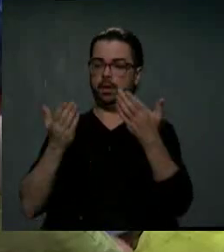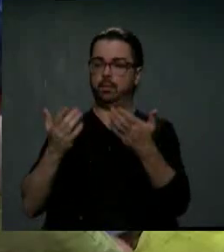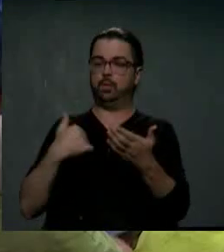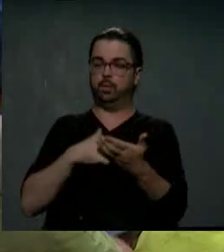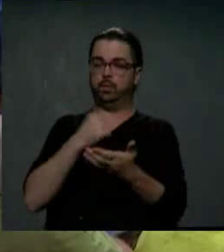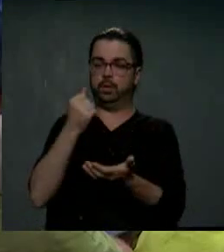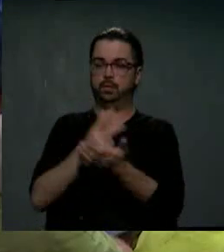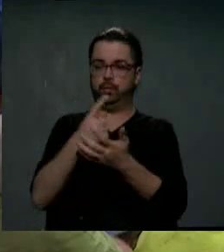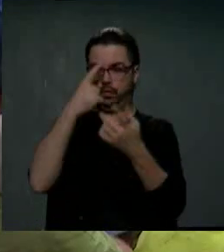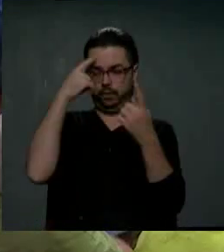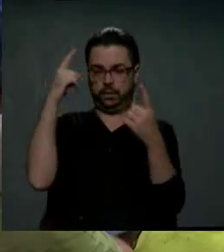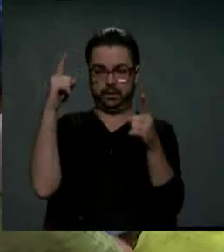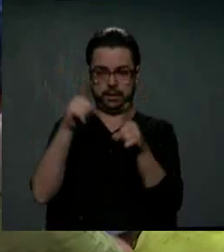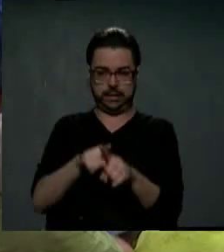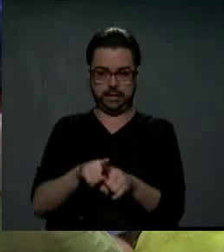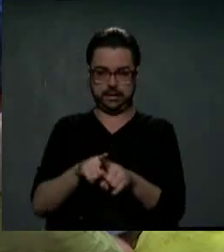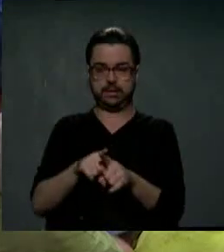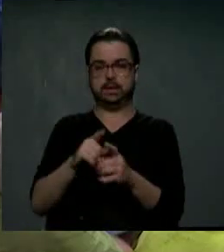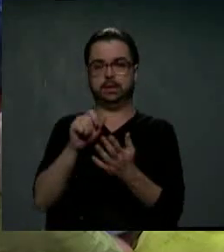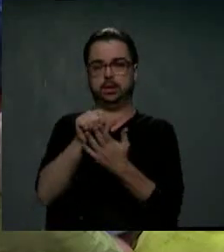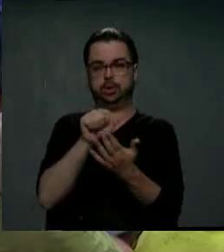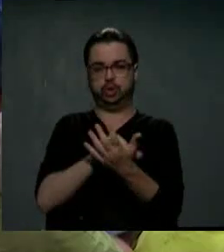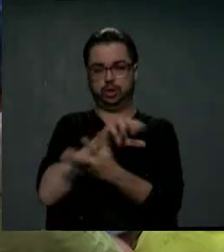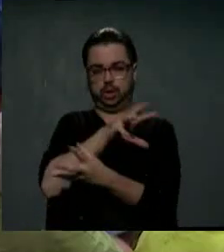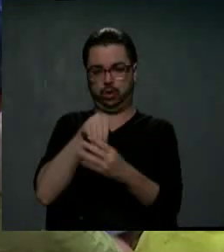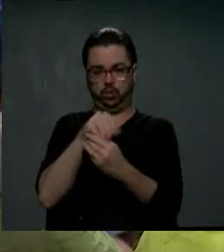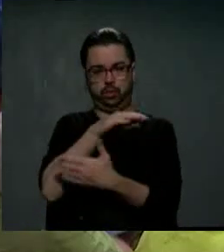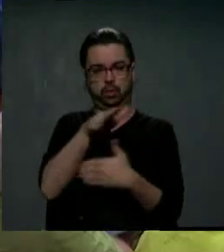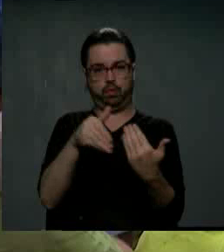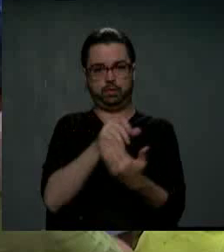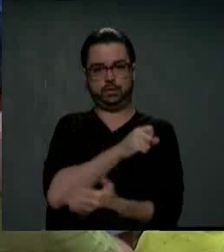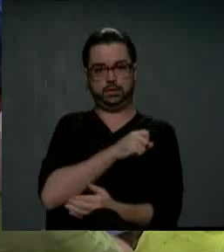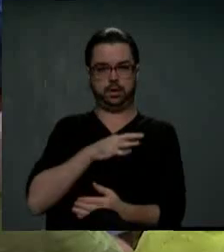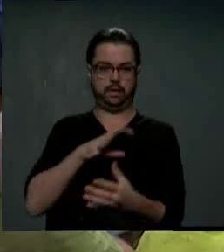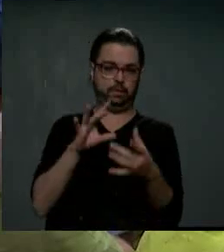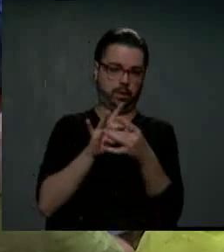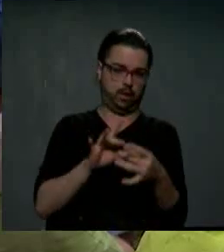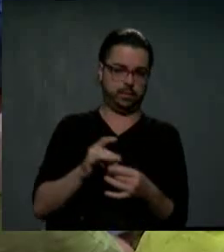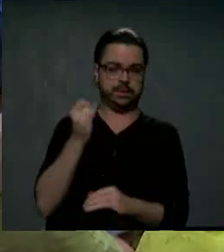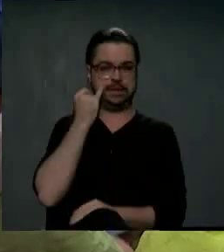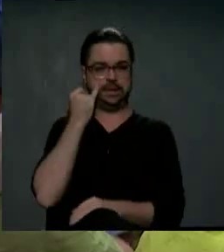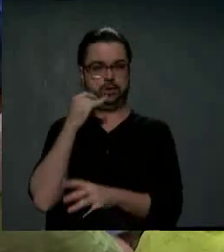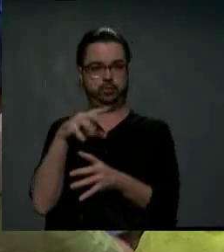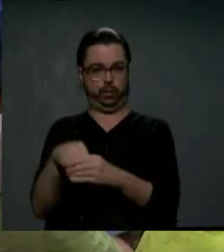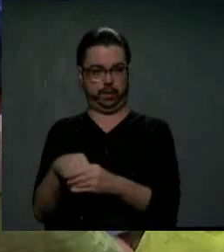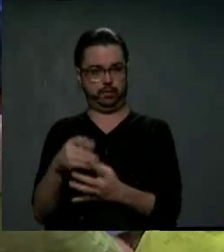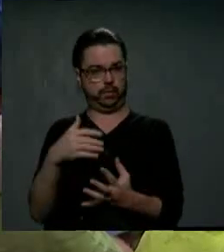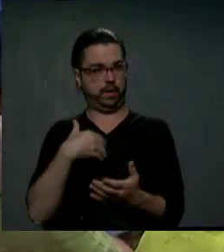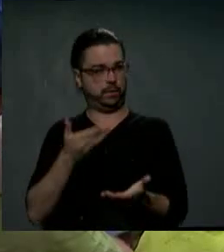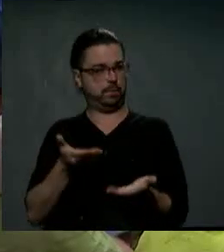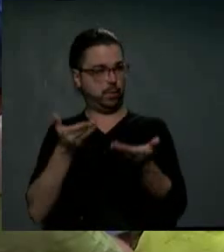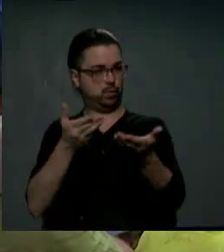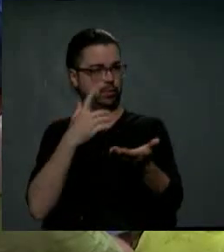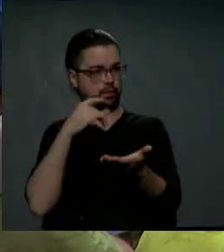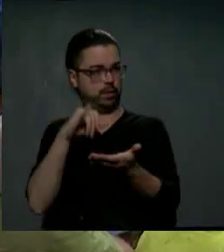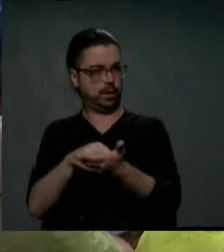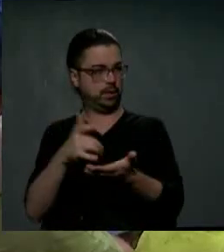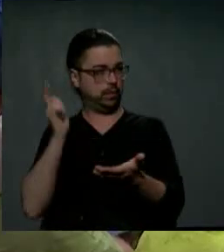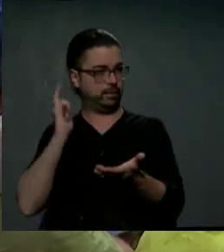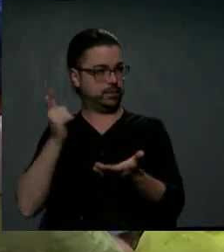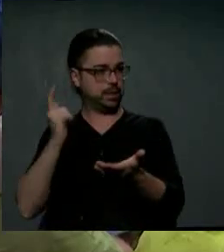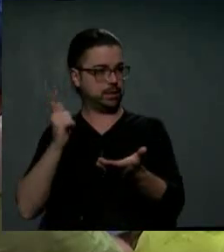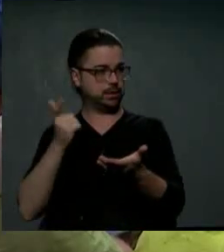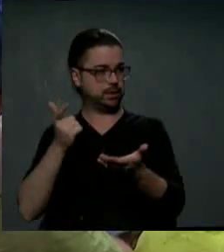agenda, including all staff comments and conditions therein. Okay. Thank you. We heard a motion for the consent agenda. Do I hear a